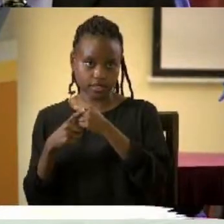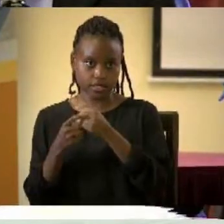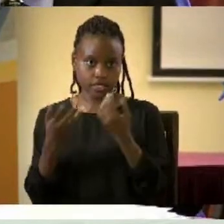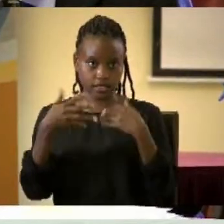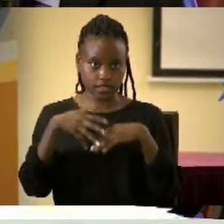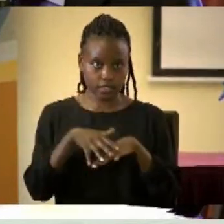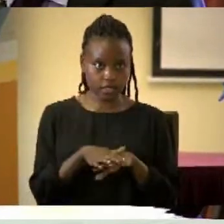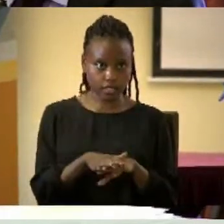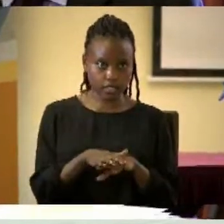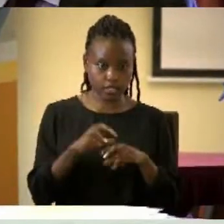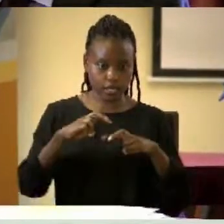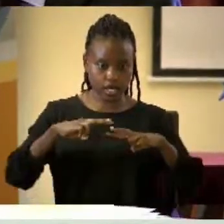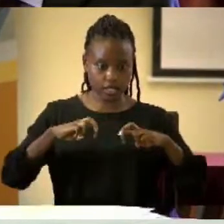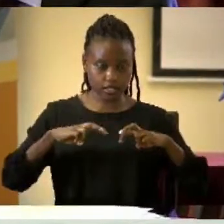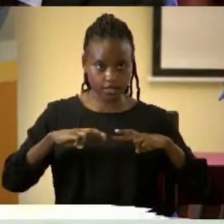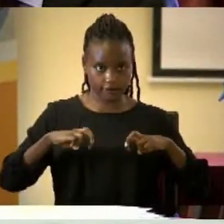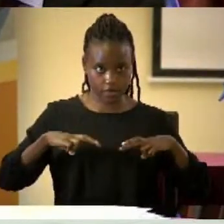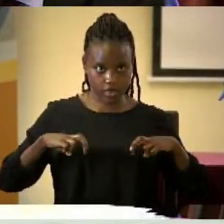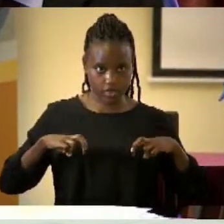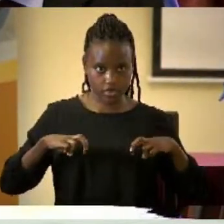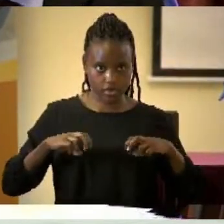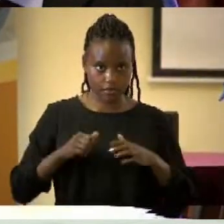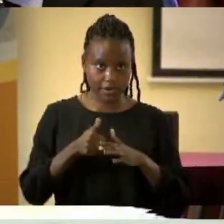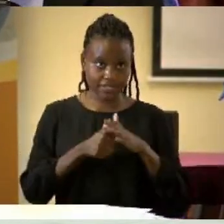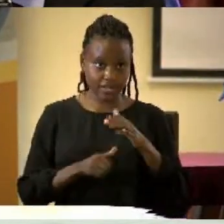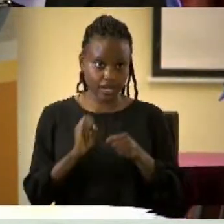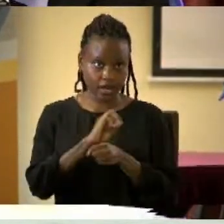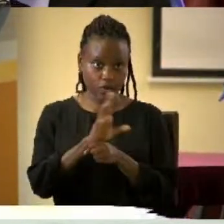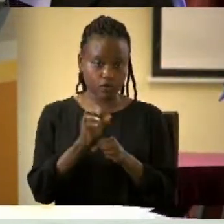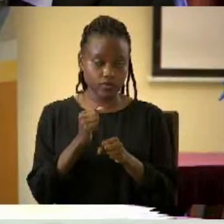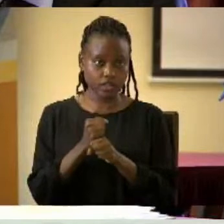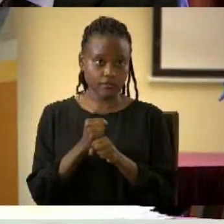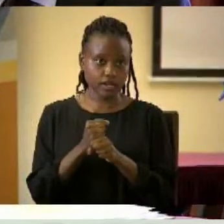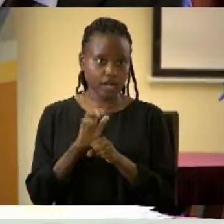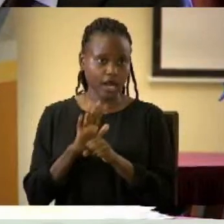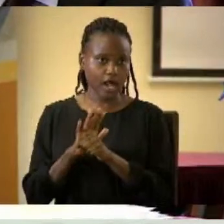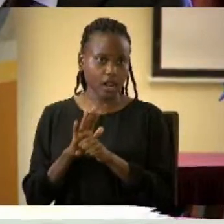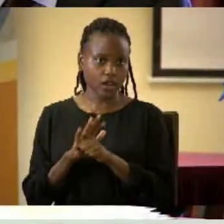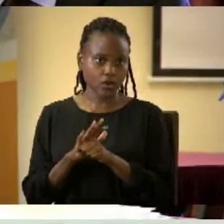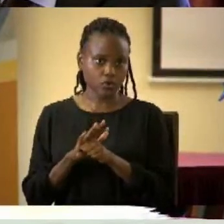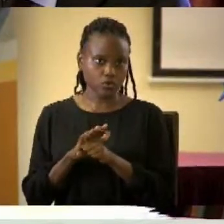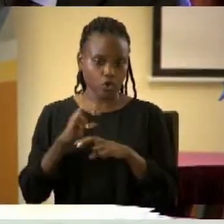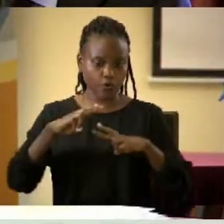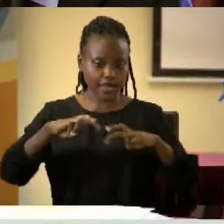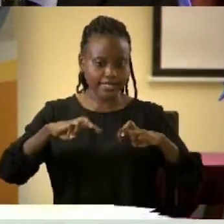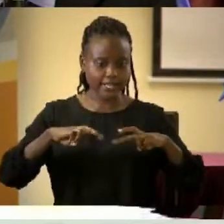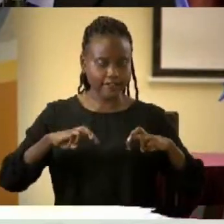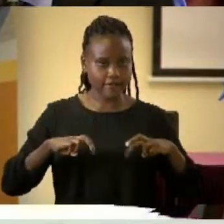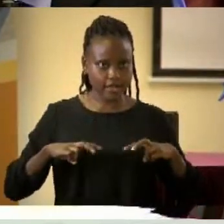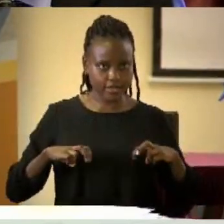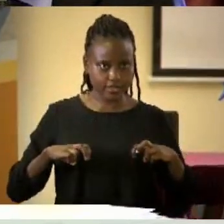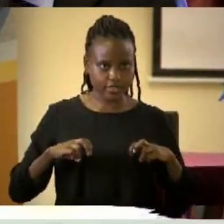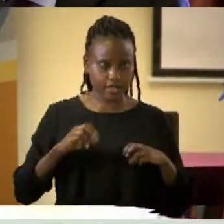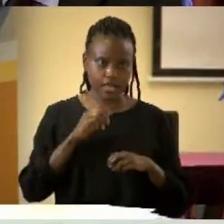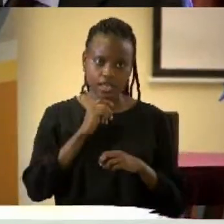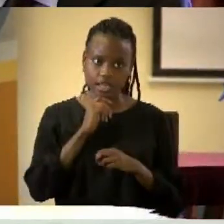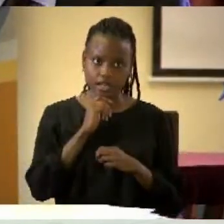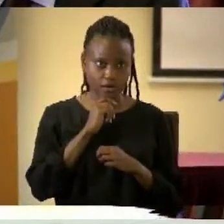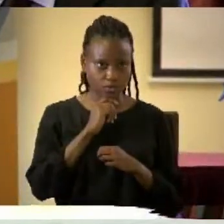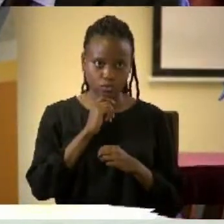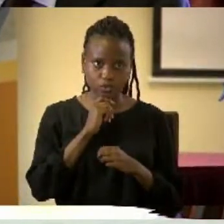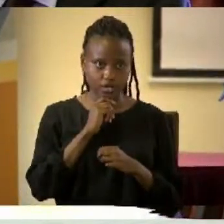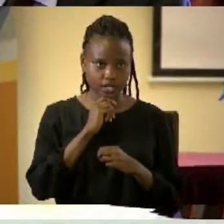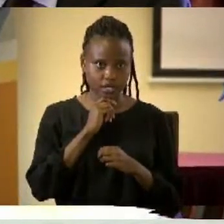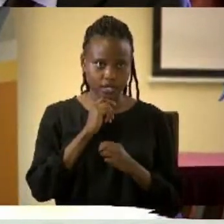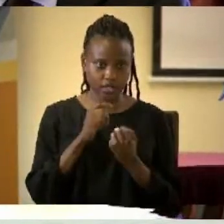Household Survey. But under COVID, they've recently done a number of waves of surveys, and I was just wondering how